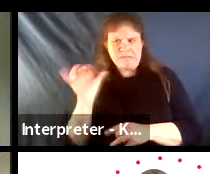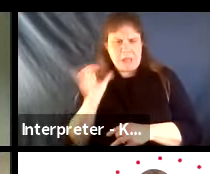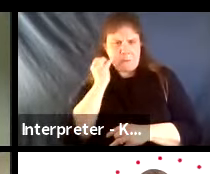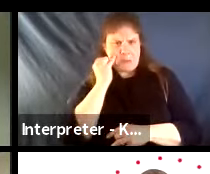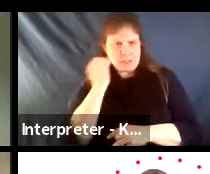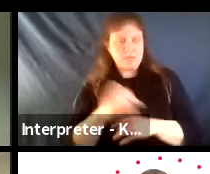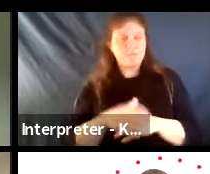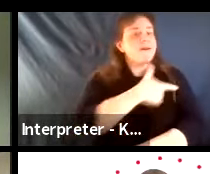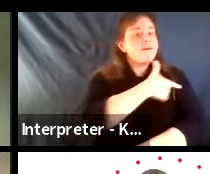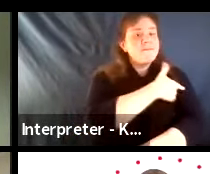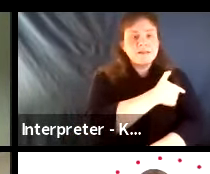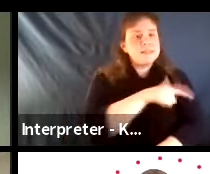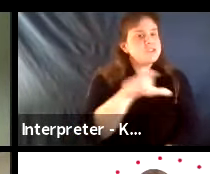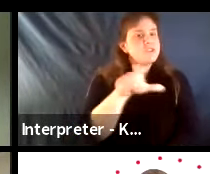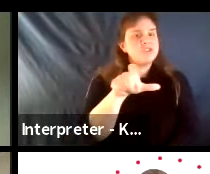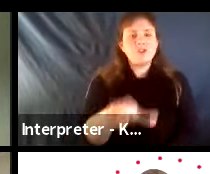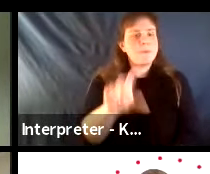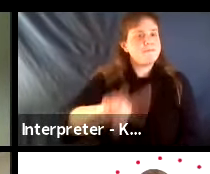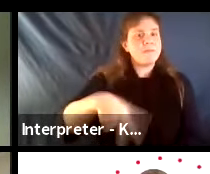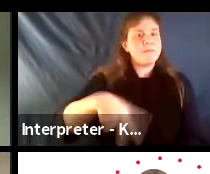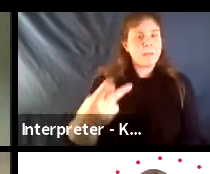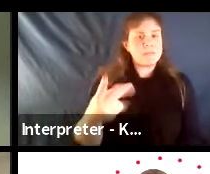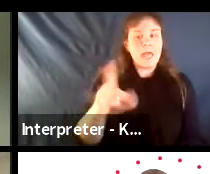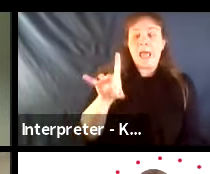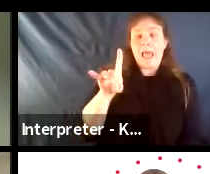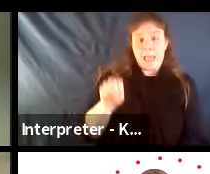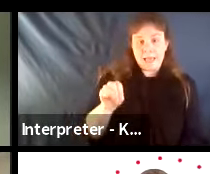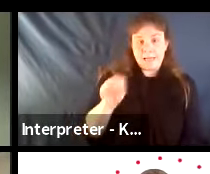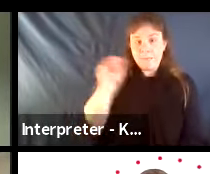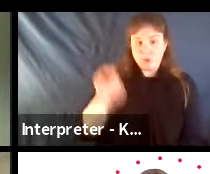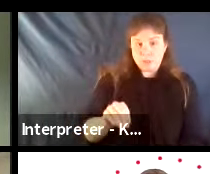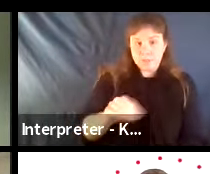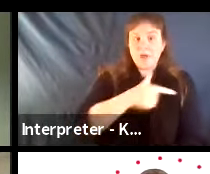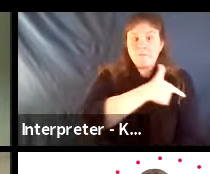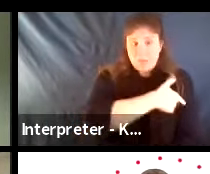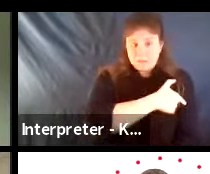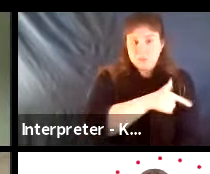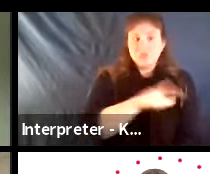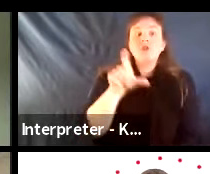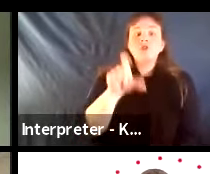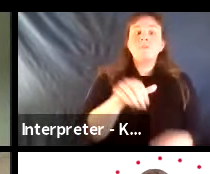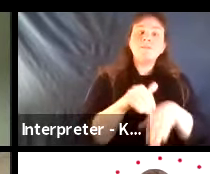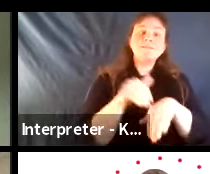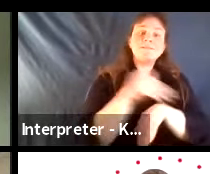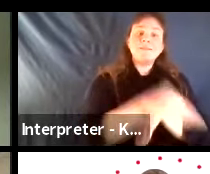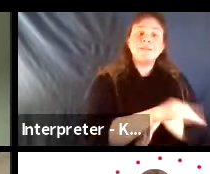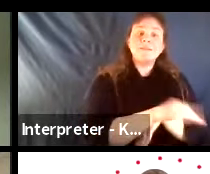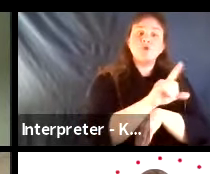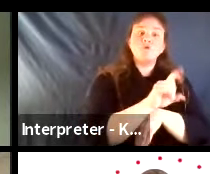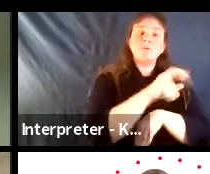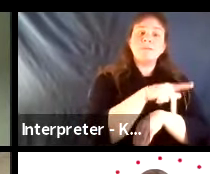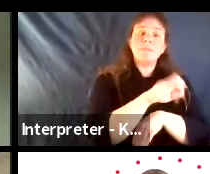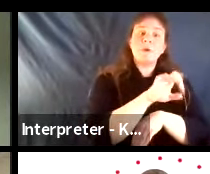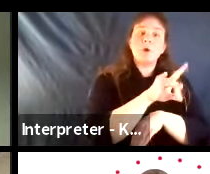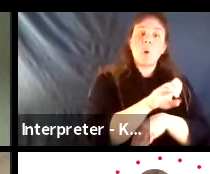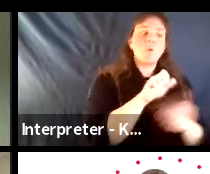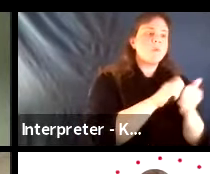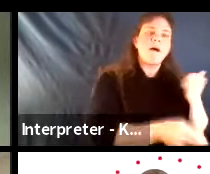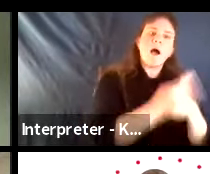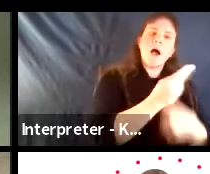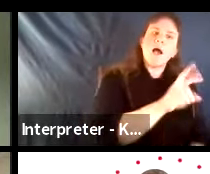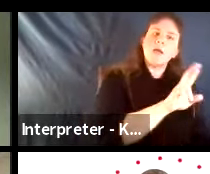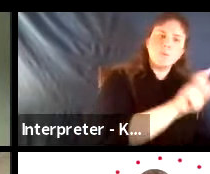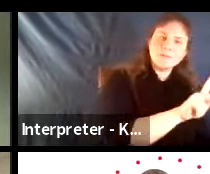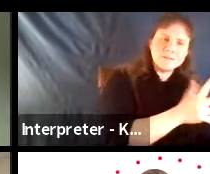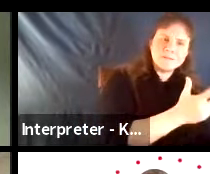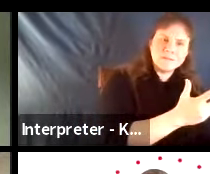it should be flipped, right? So 80% of the vaccines should be going to the zip codes with the greatest level of risk. So I really encourage us